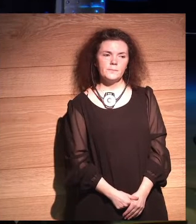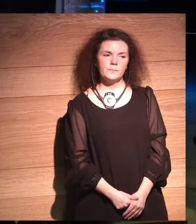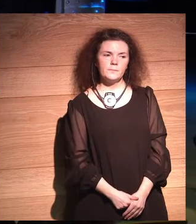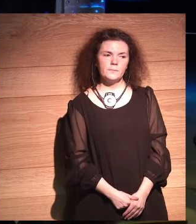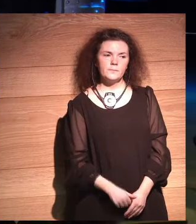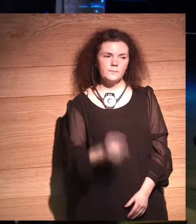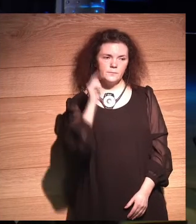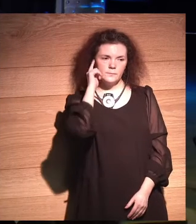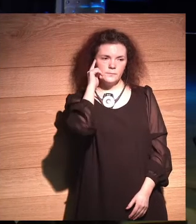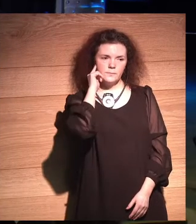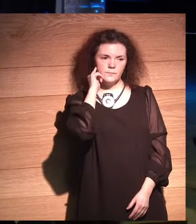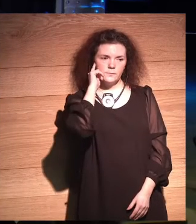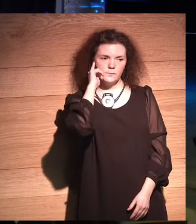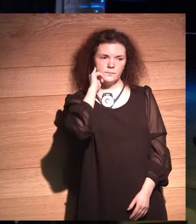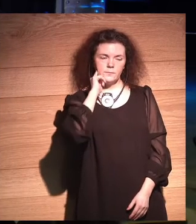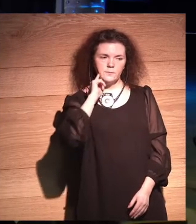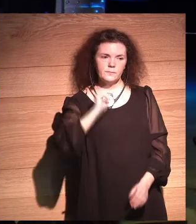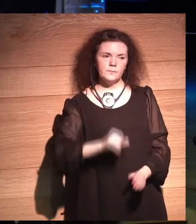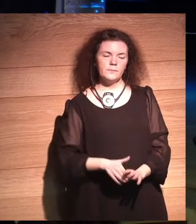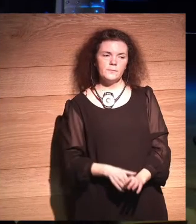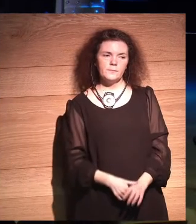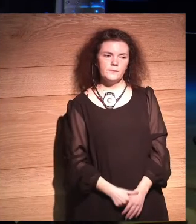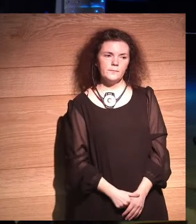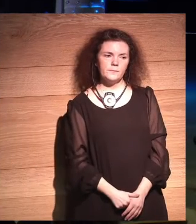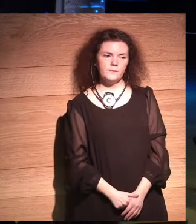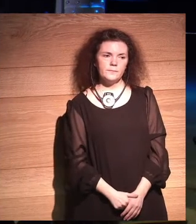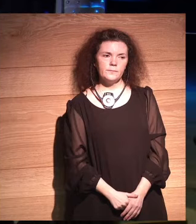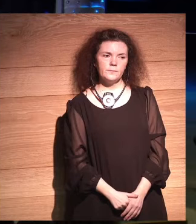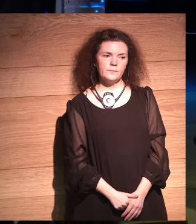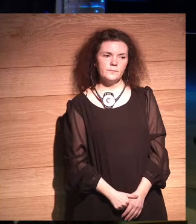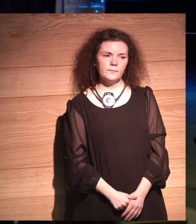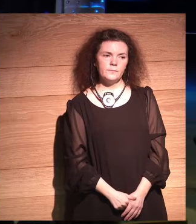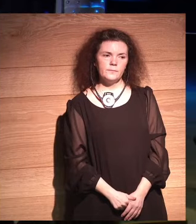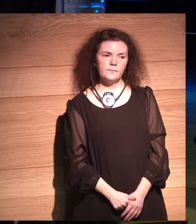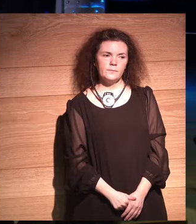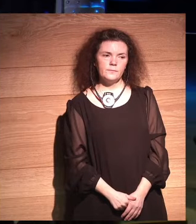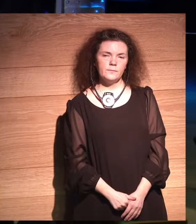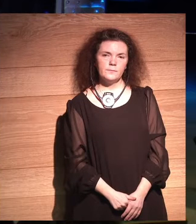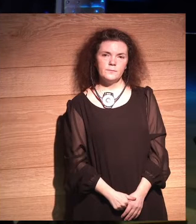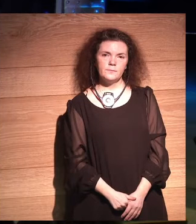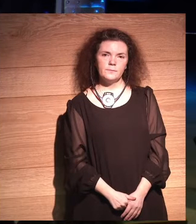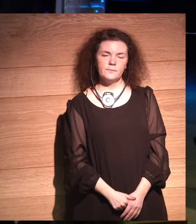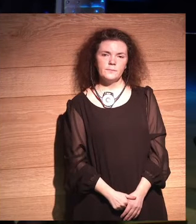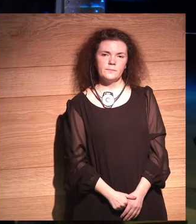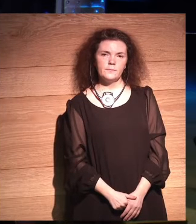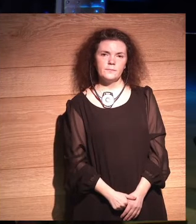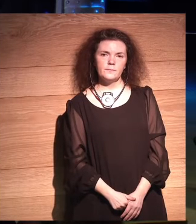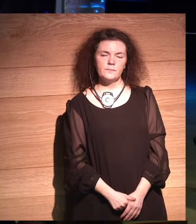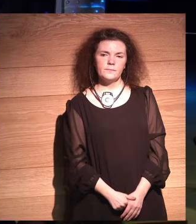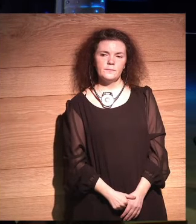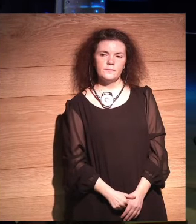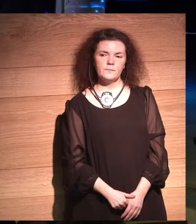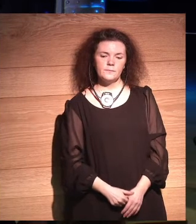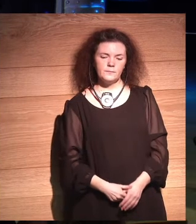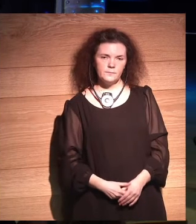thank you. Yes, I think you'll need that. Okay. So thank you very much, Beth, for this very...